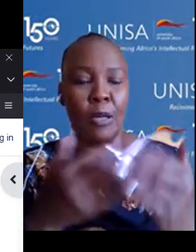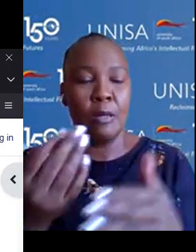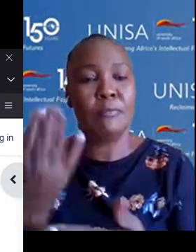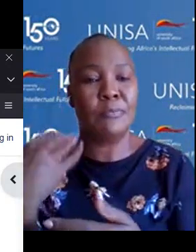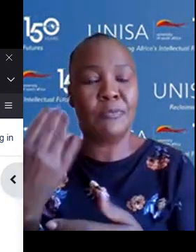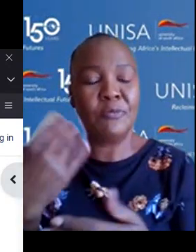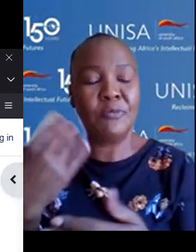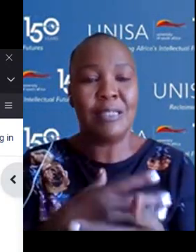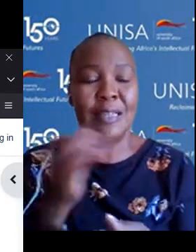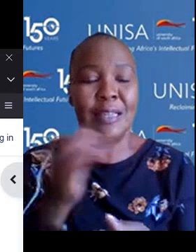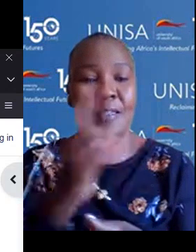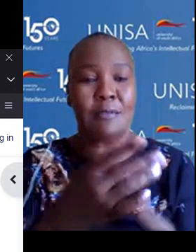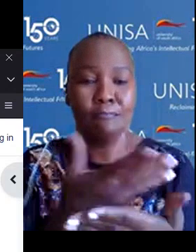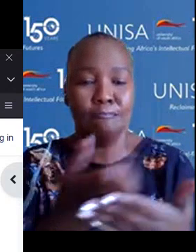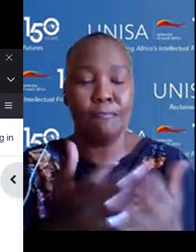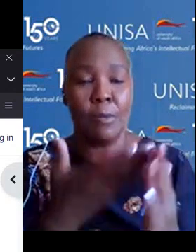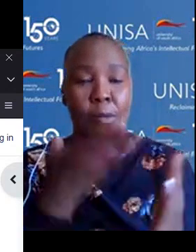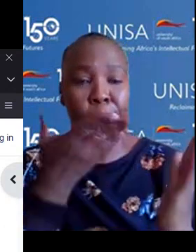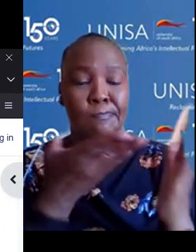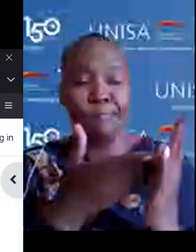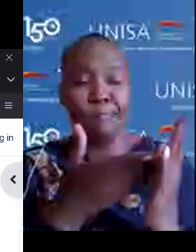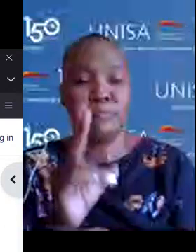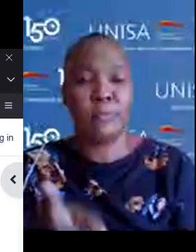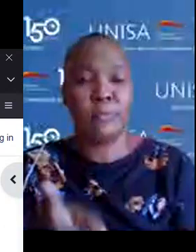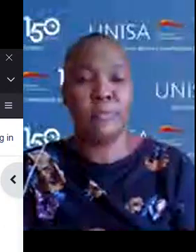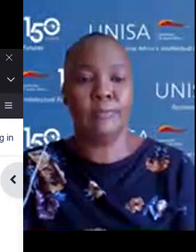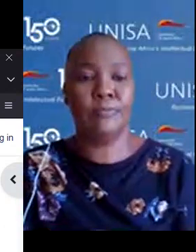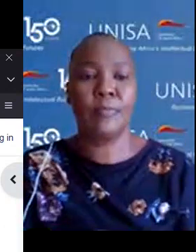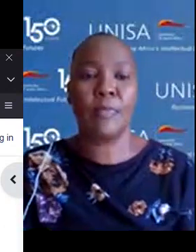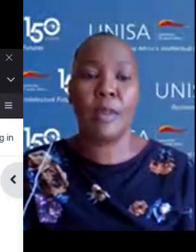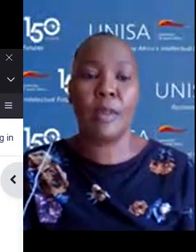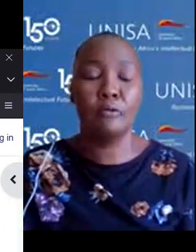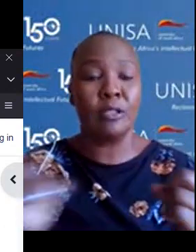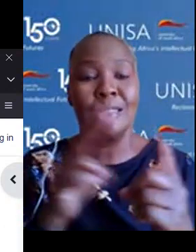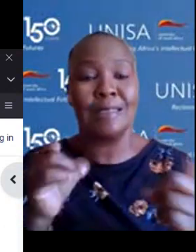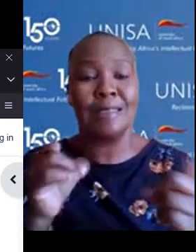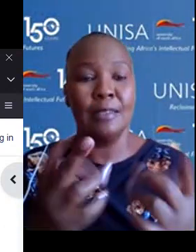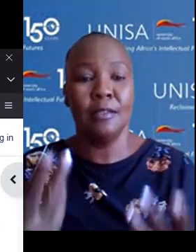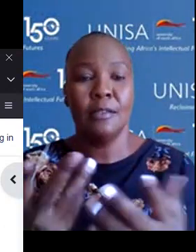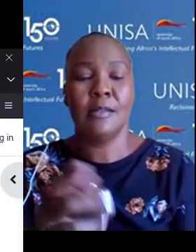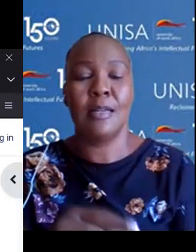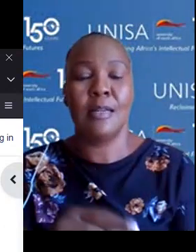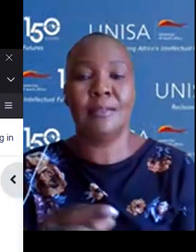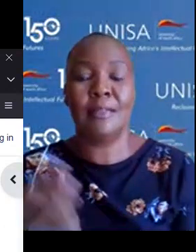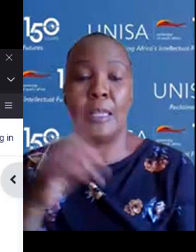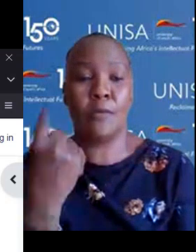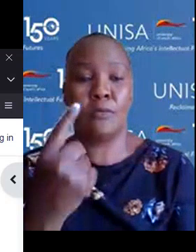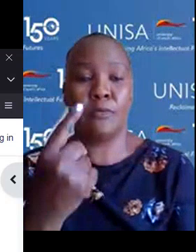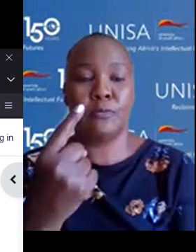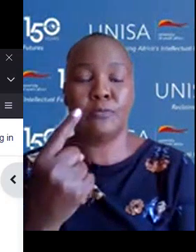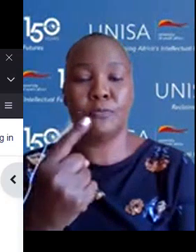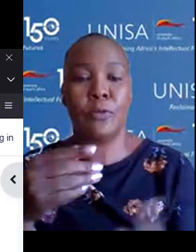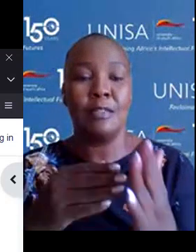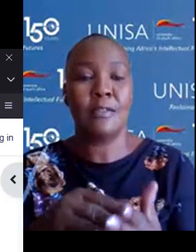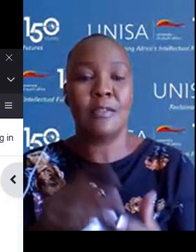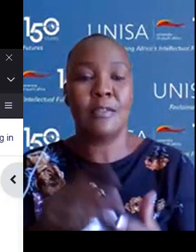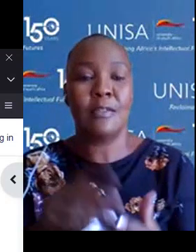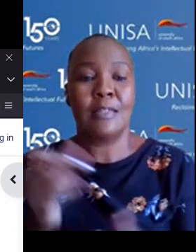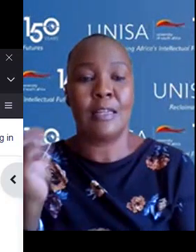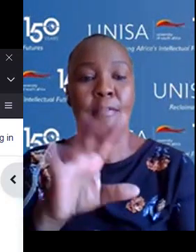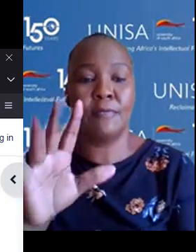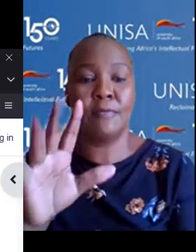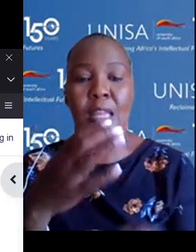recordings available on here as well. And you'll notice it's divided up into day 1 to 5, all the activities that